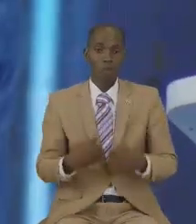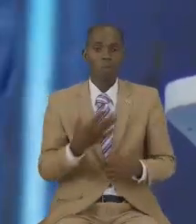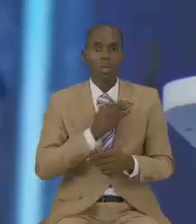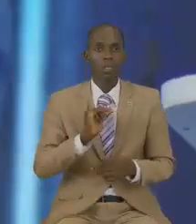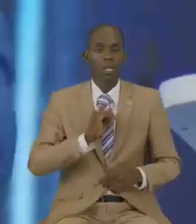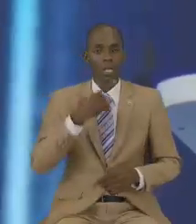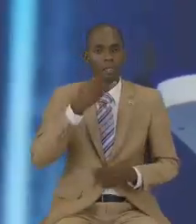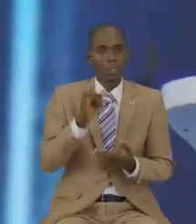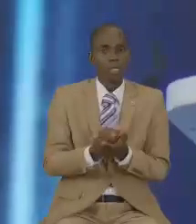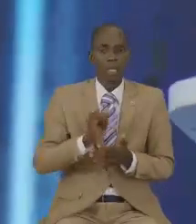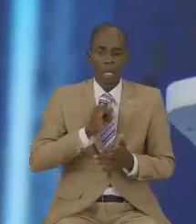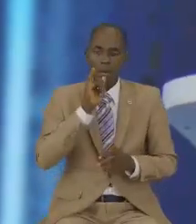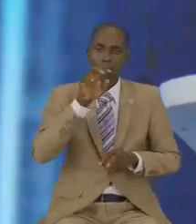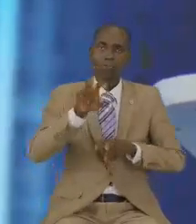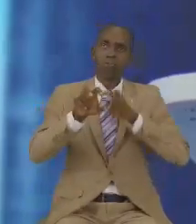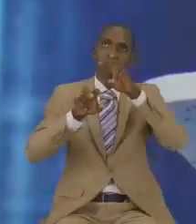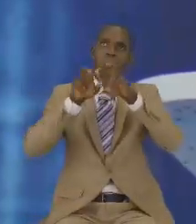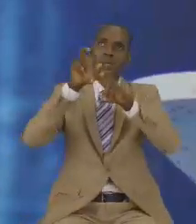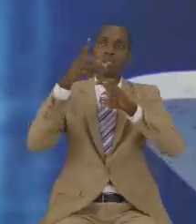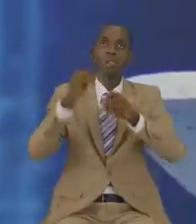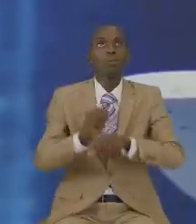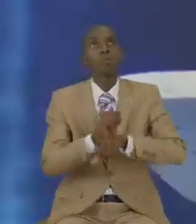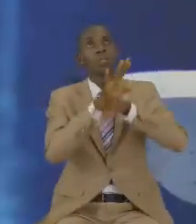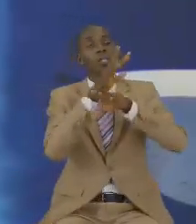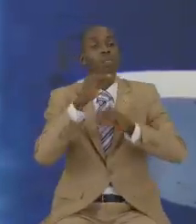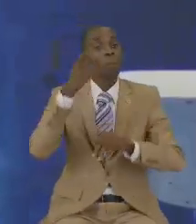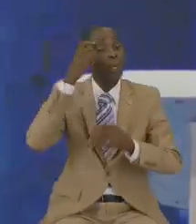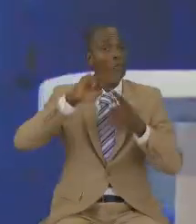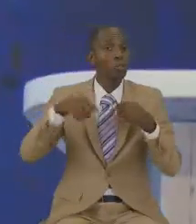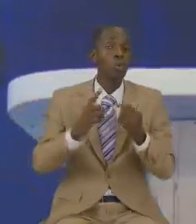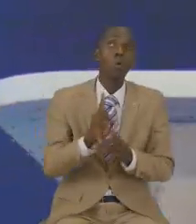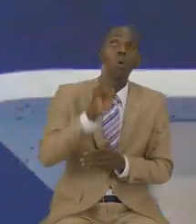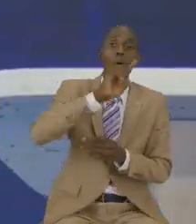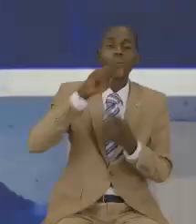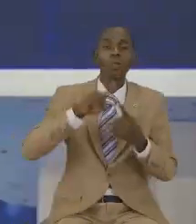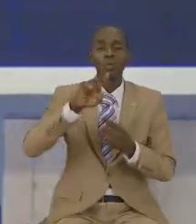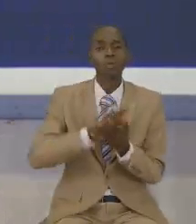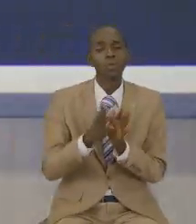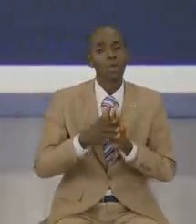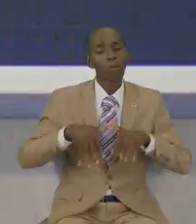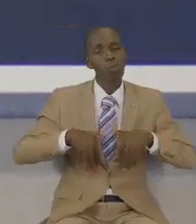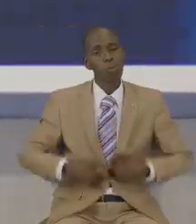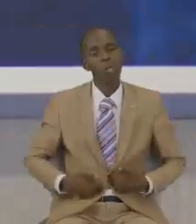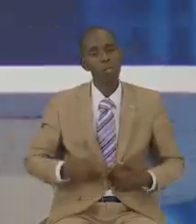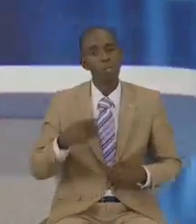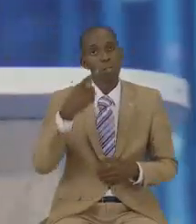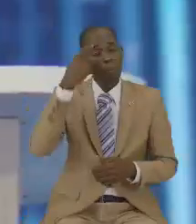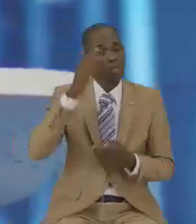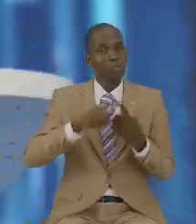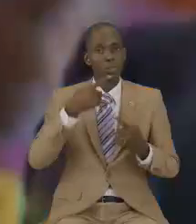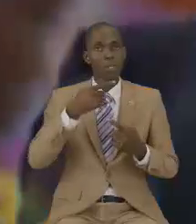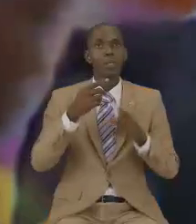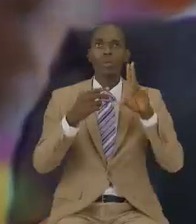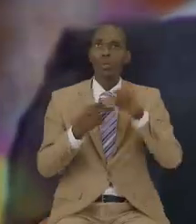I'm climbing the mountain. The mind to go on. And when you're tired, the mind to say, I'll take